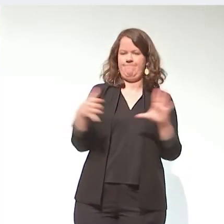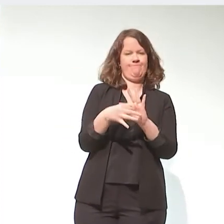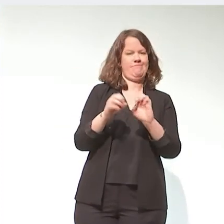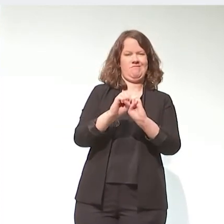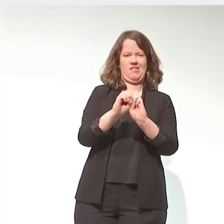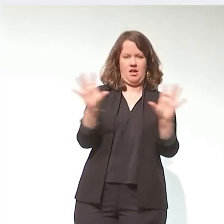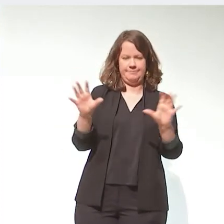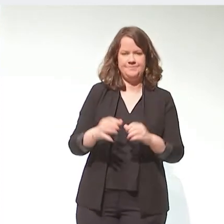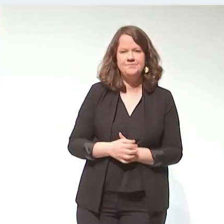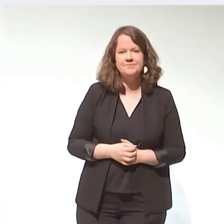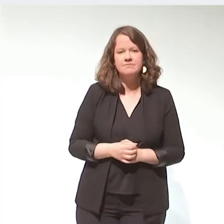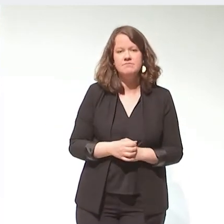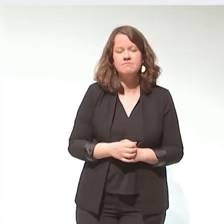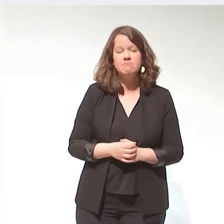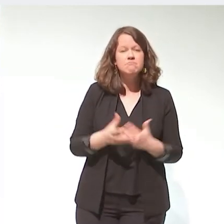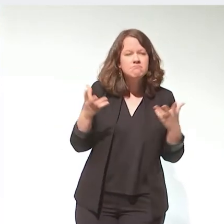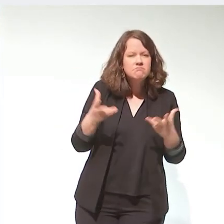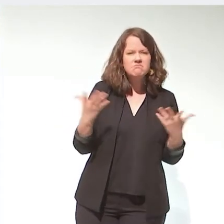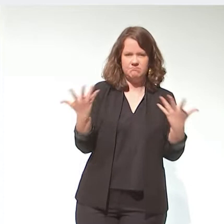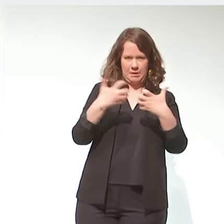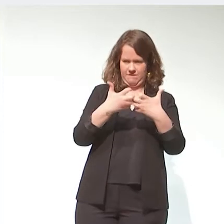in the community.